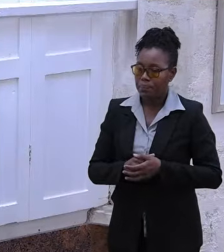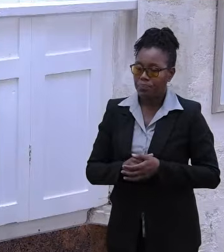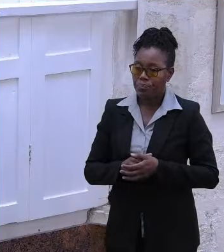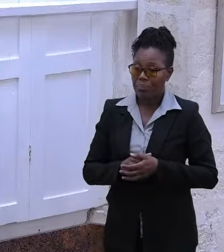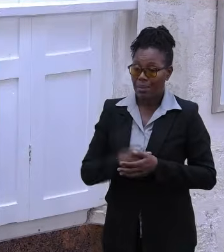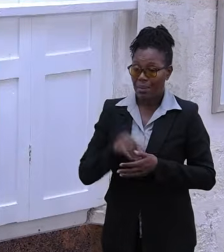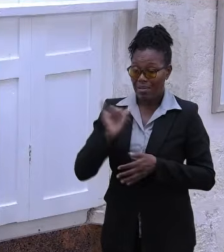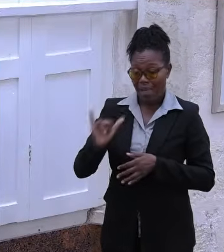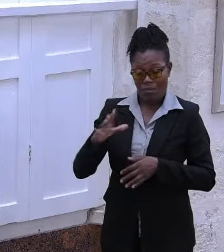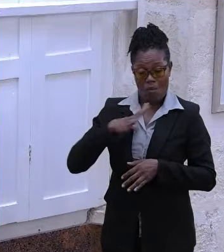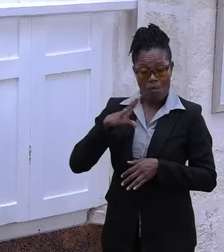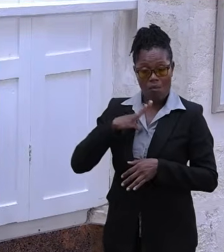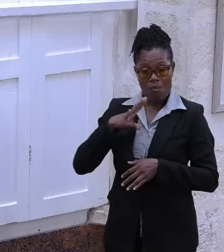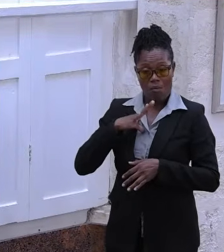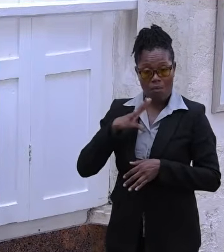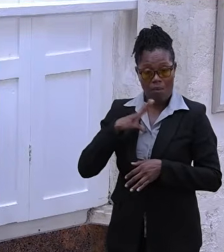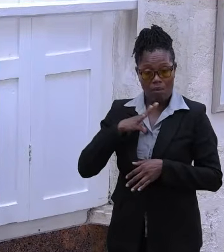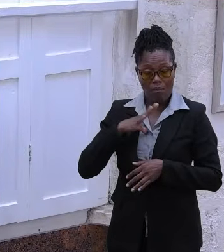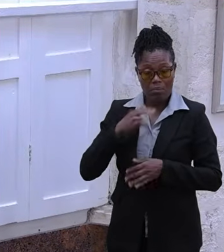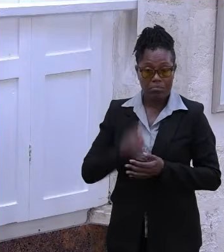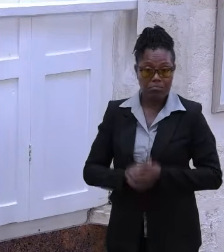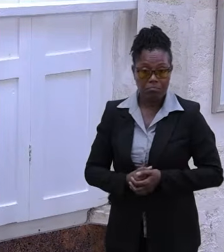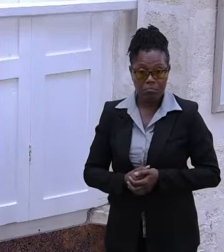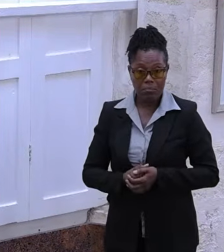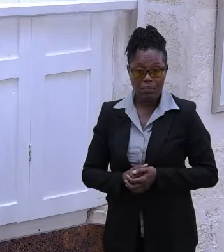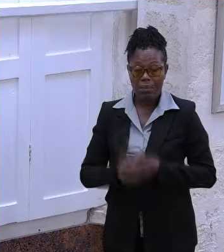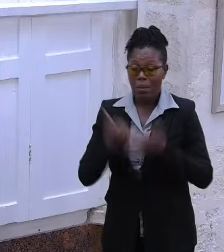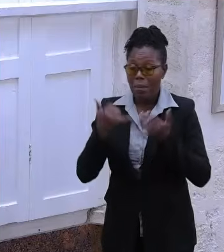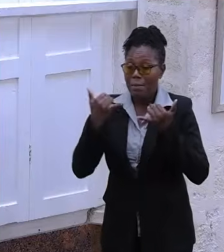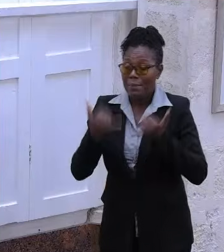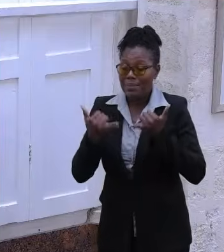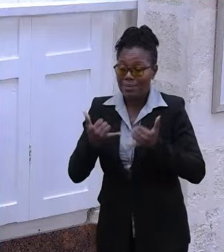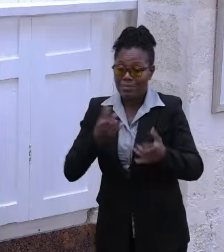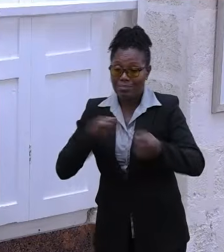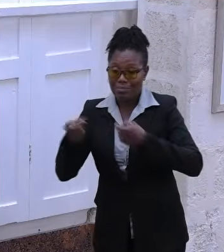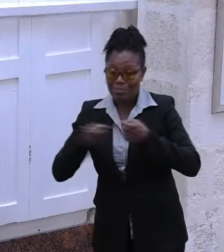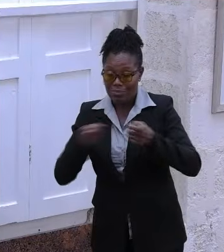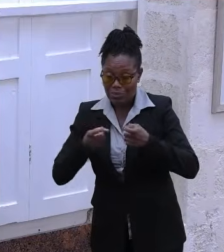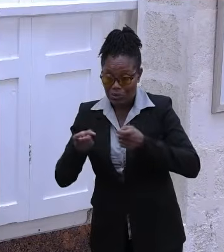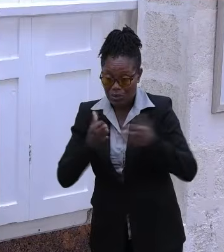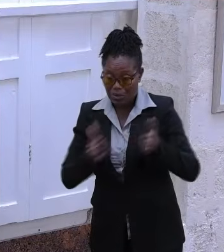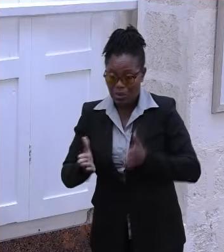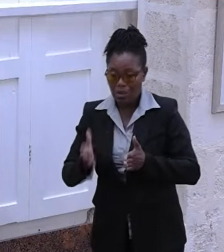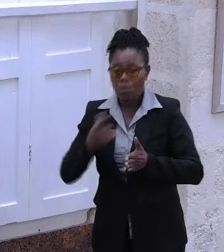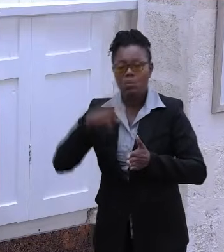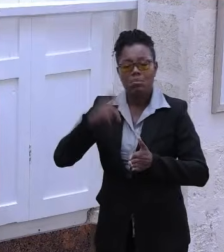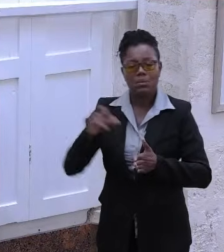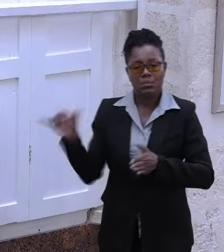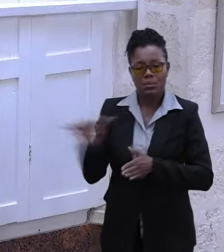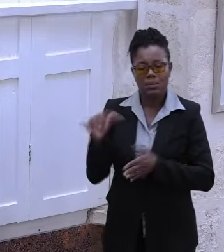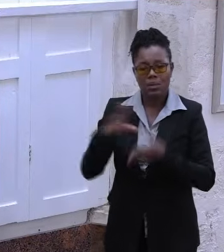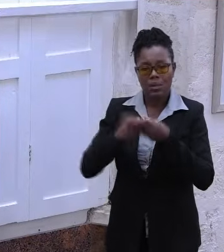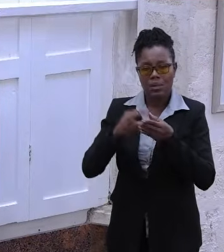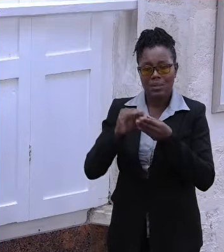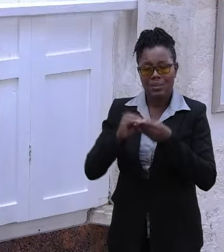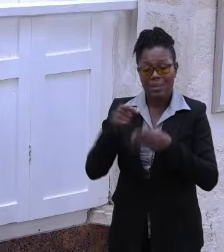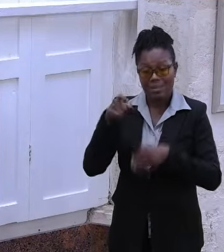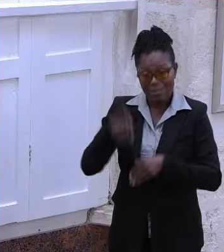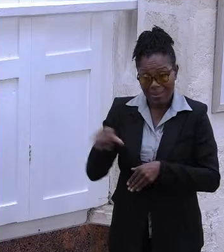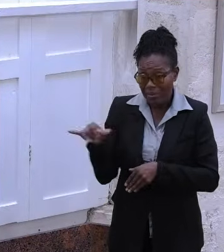that is okay, and we know how to manage that process, we equally have to say that this other part is something that we can manage